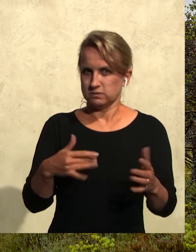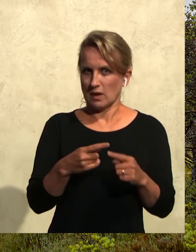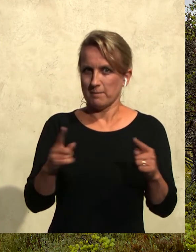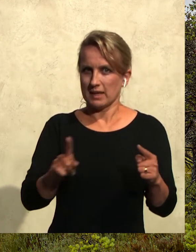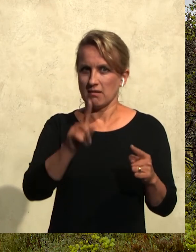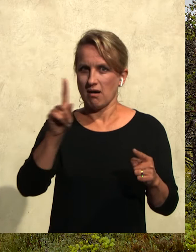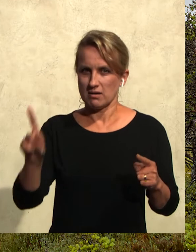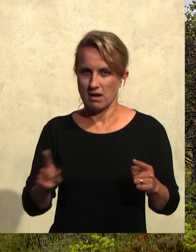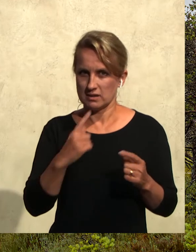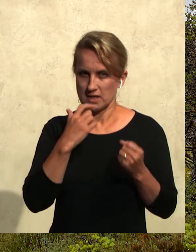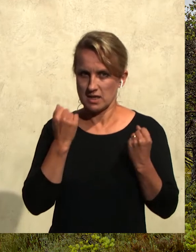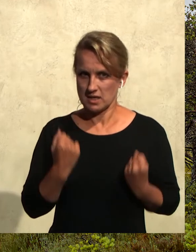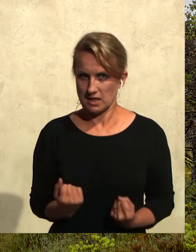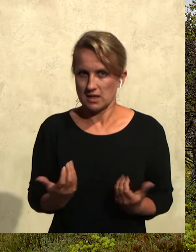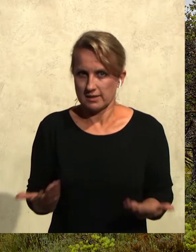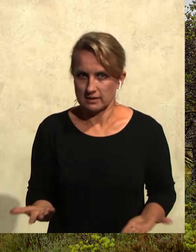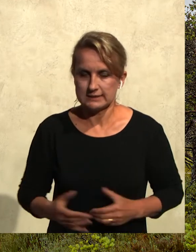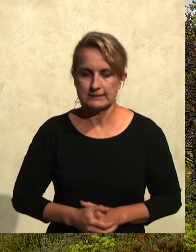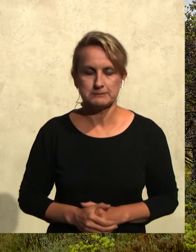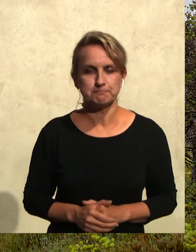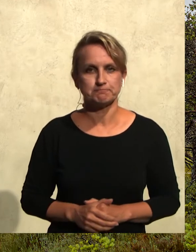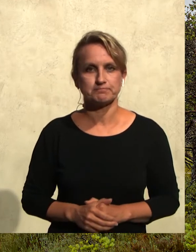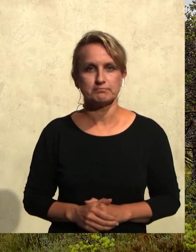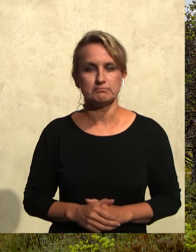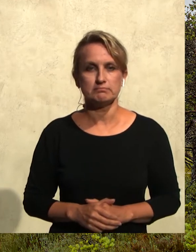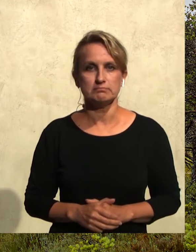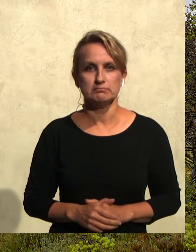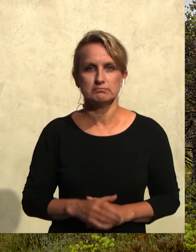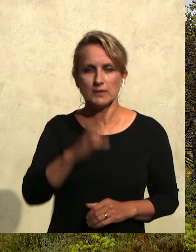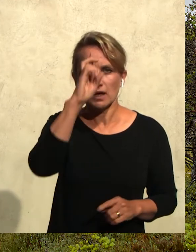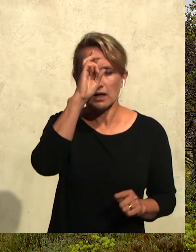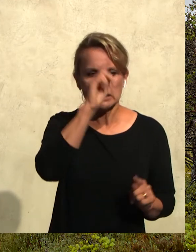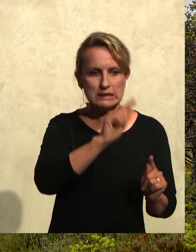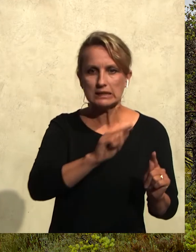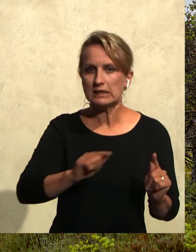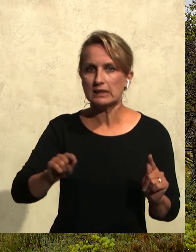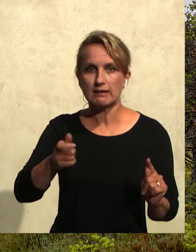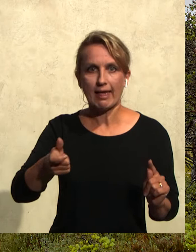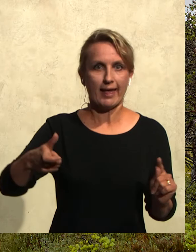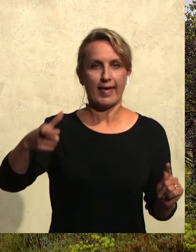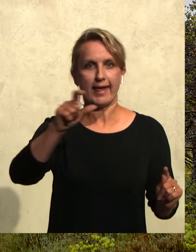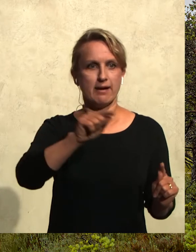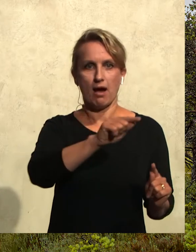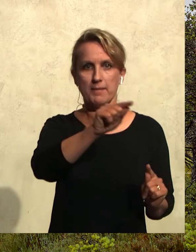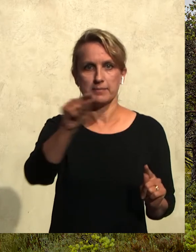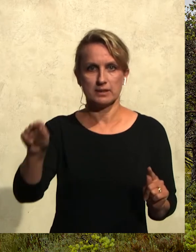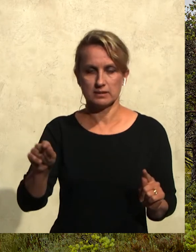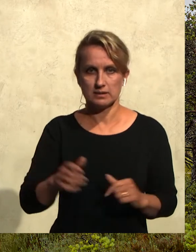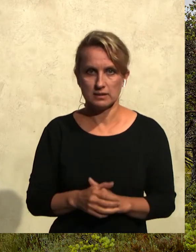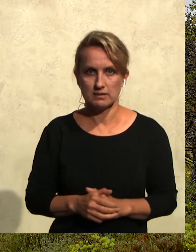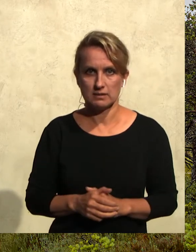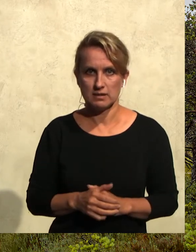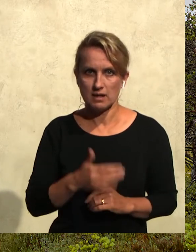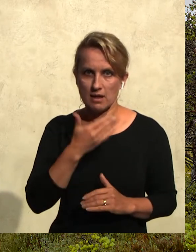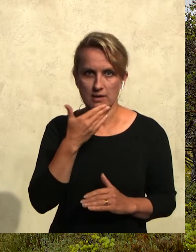finally, most countries are not well equipped to prevent or manage it